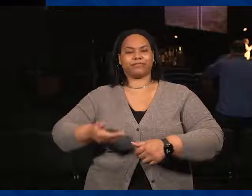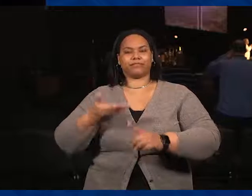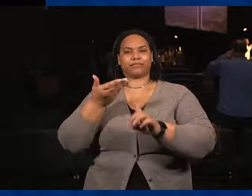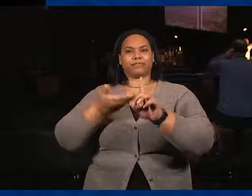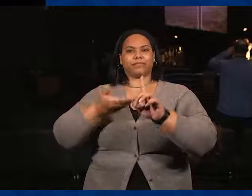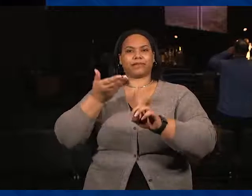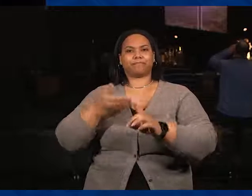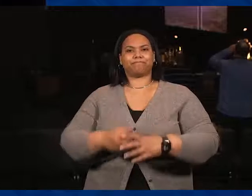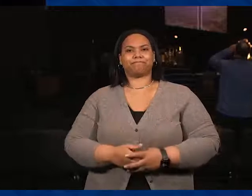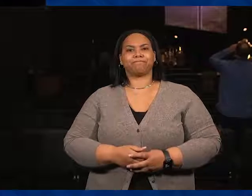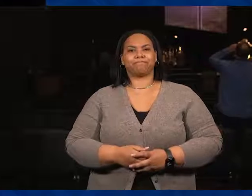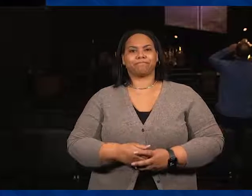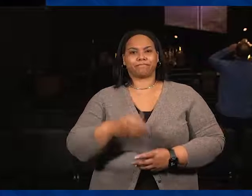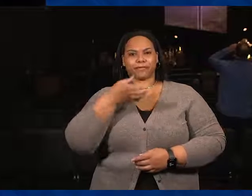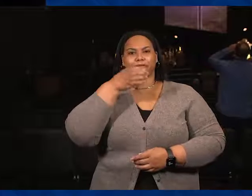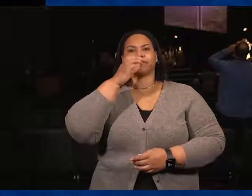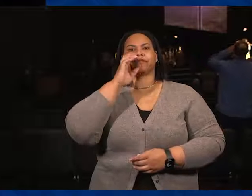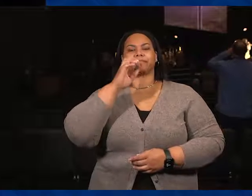Let's take the cup.